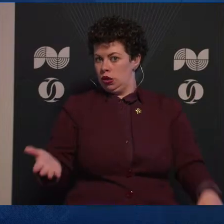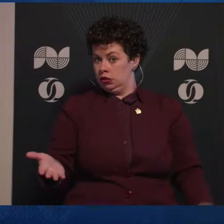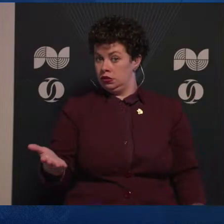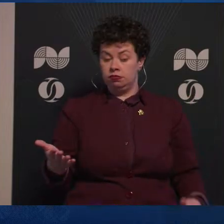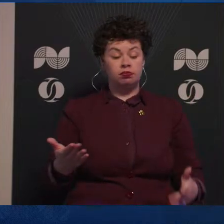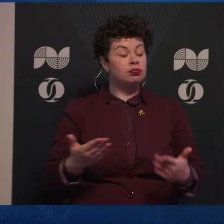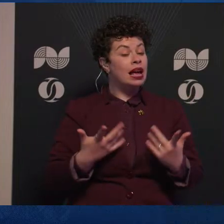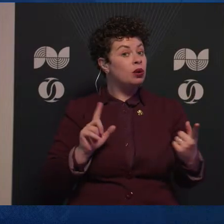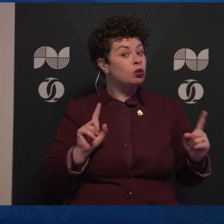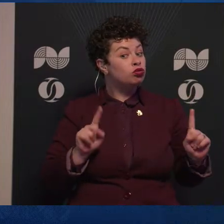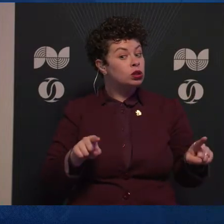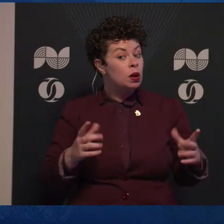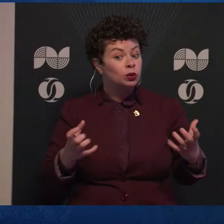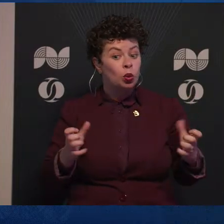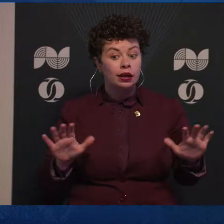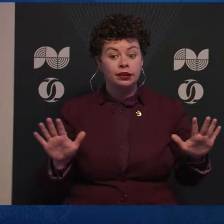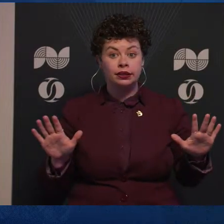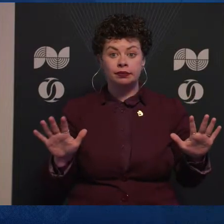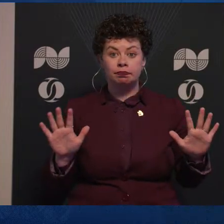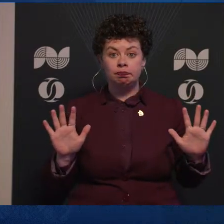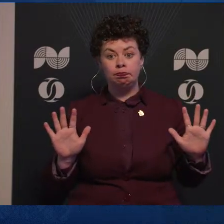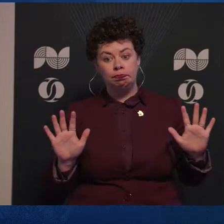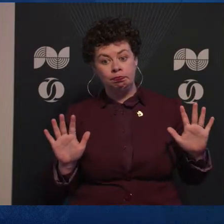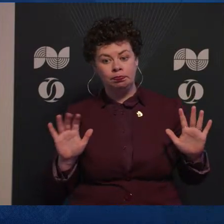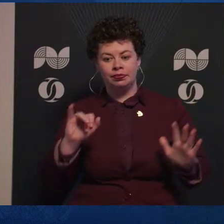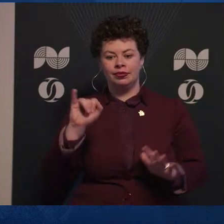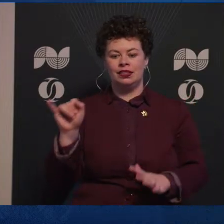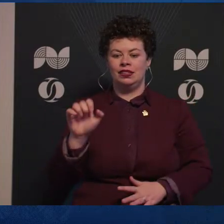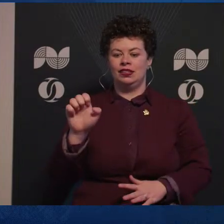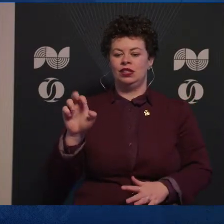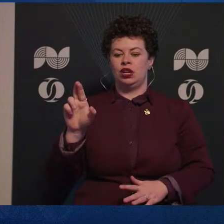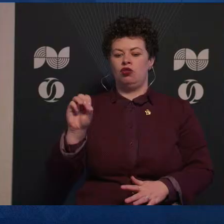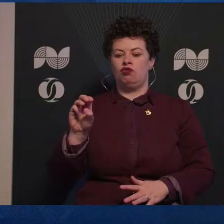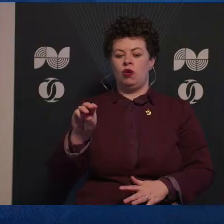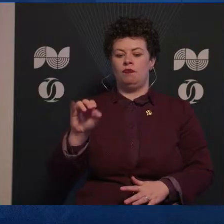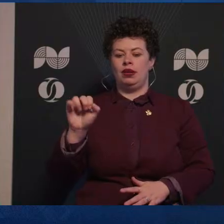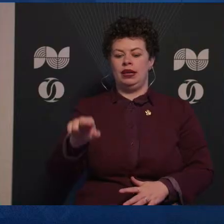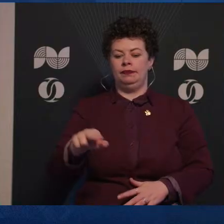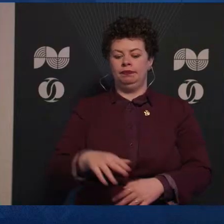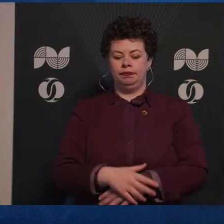Anybody want to have a go at that? Jeremy? Jeremy, you want to go? No.